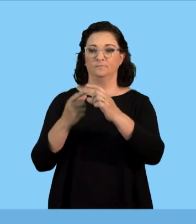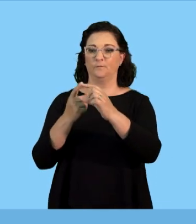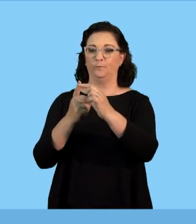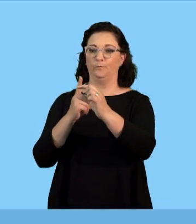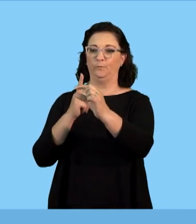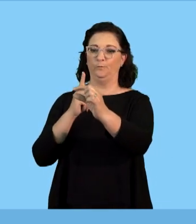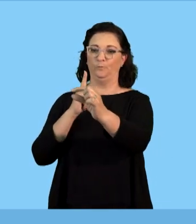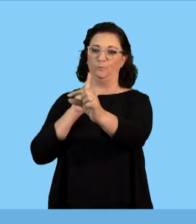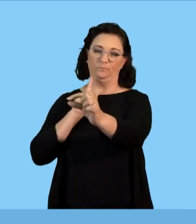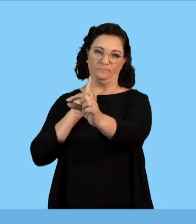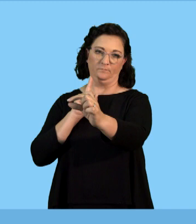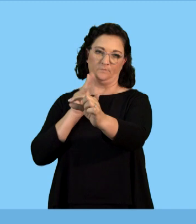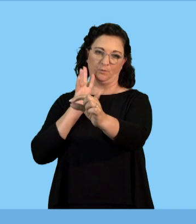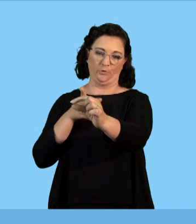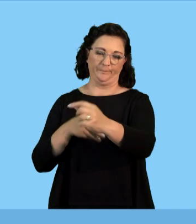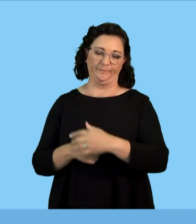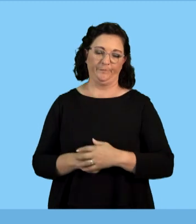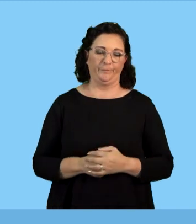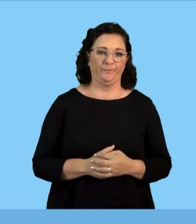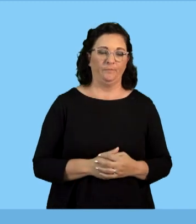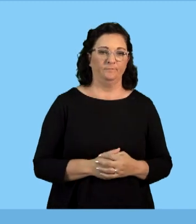get smaller